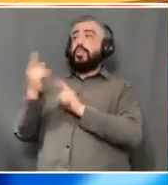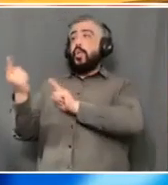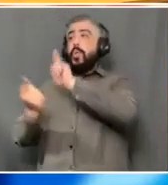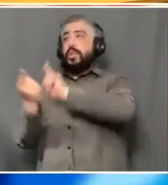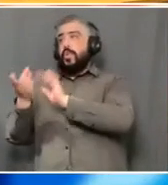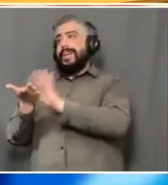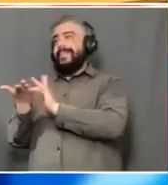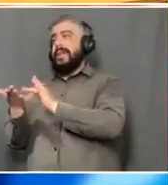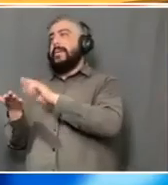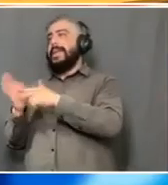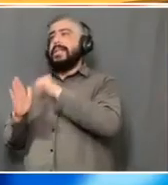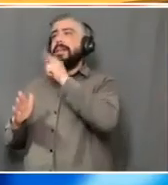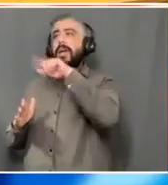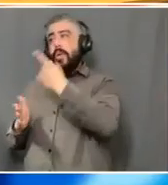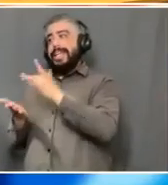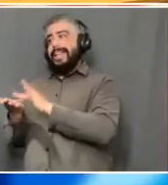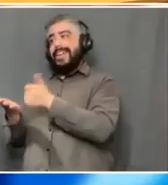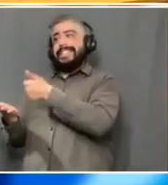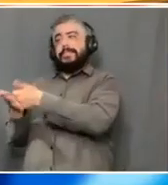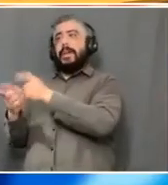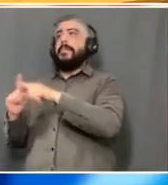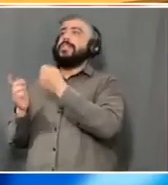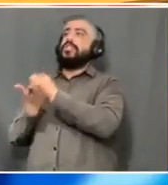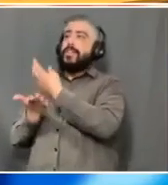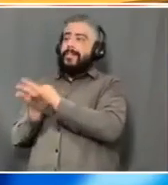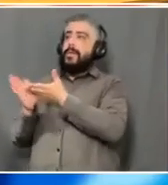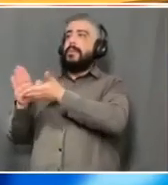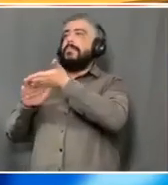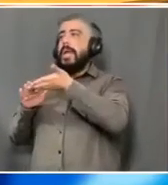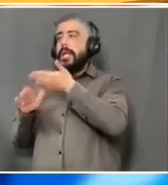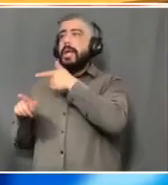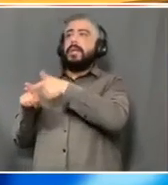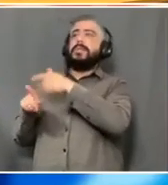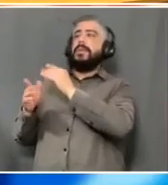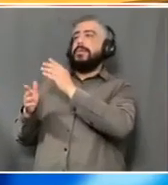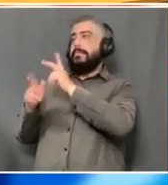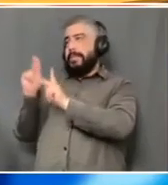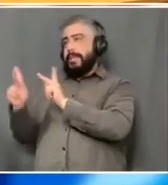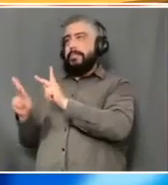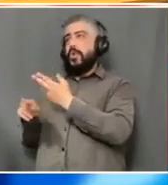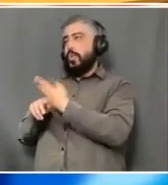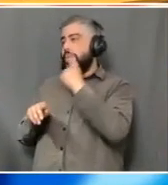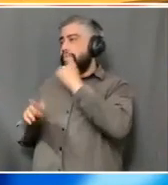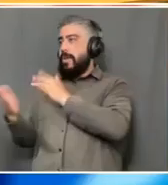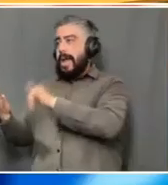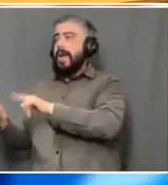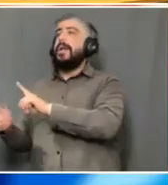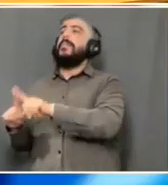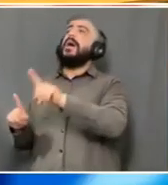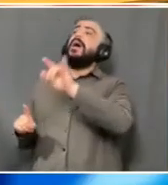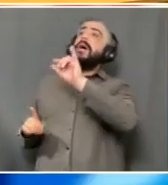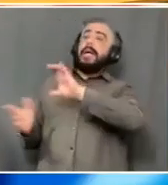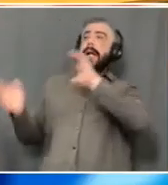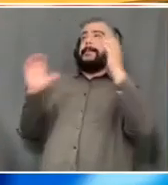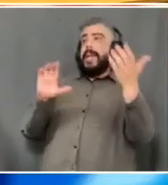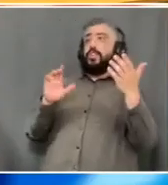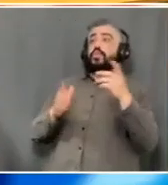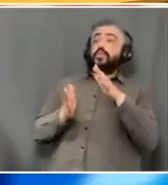devices themselves, but the software, the maintenance, the personnel, as compared to like